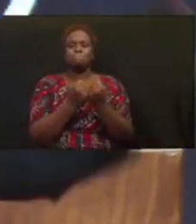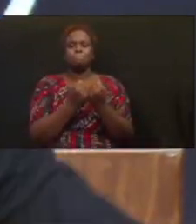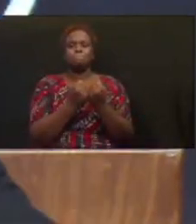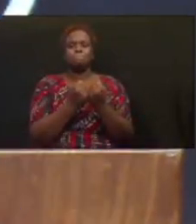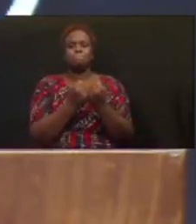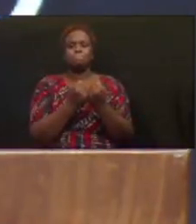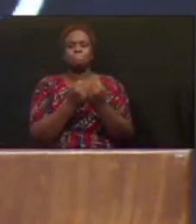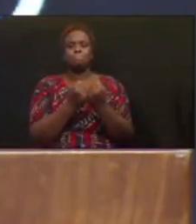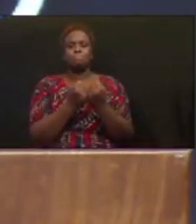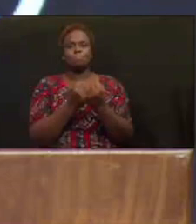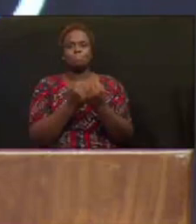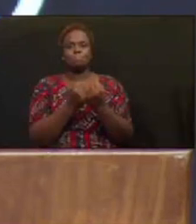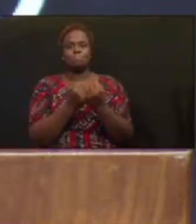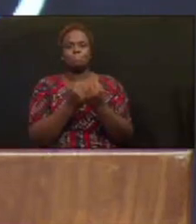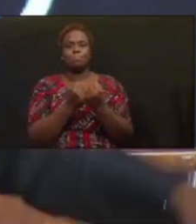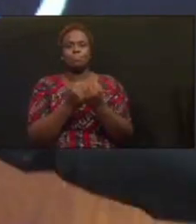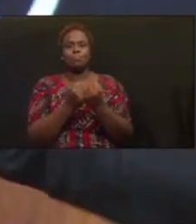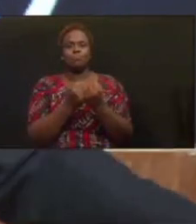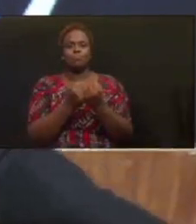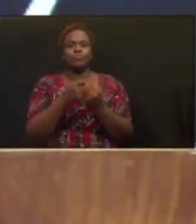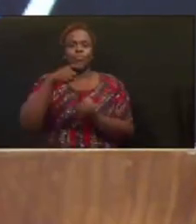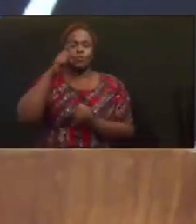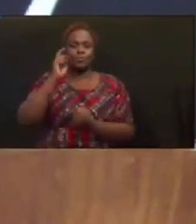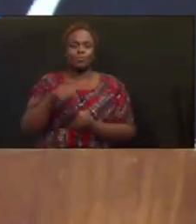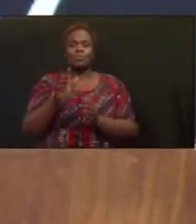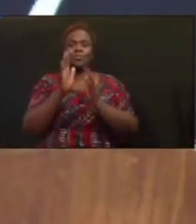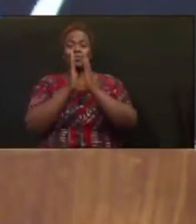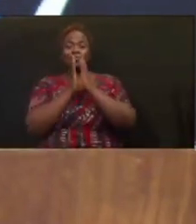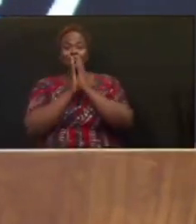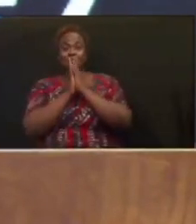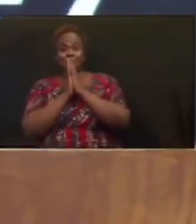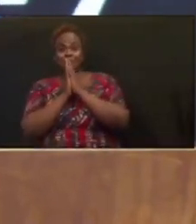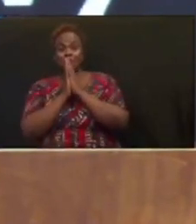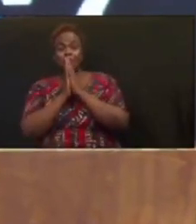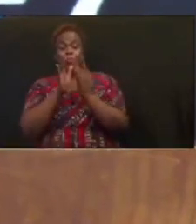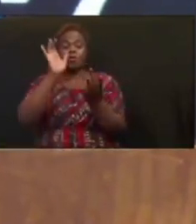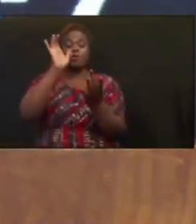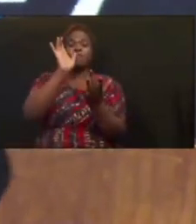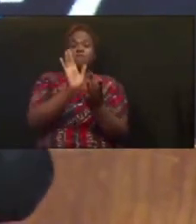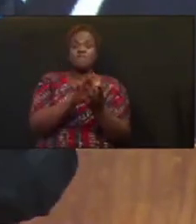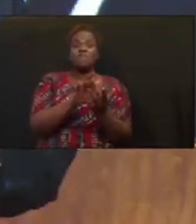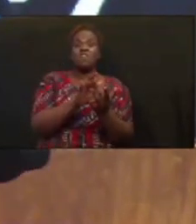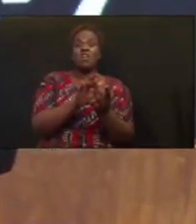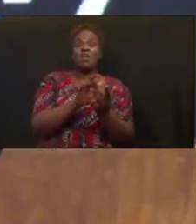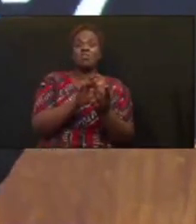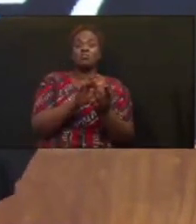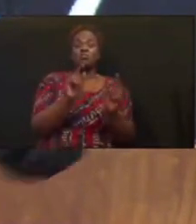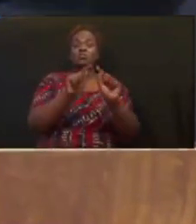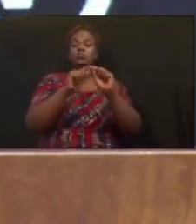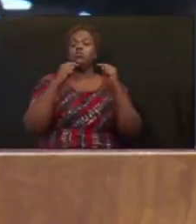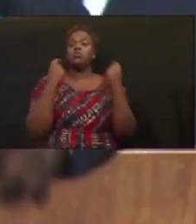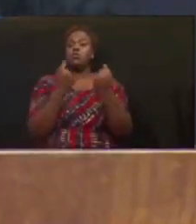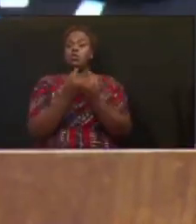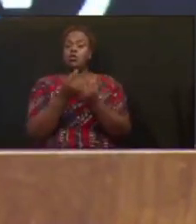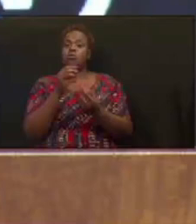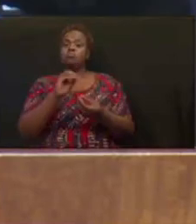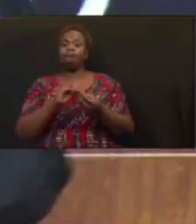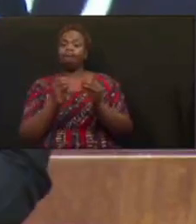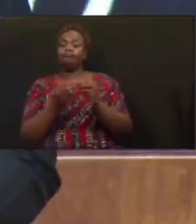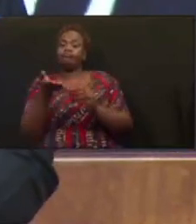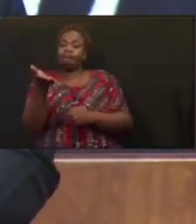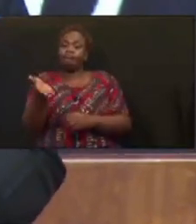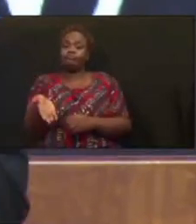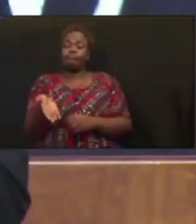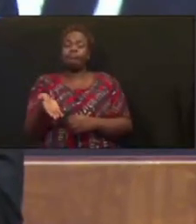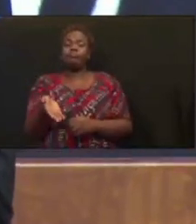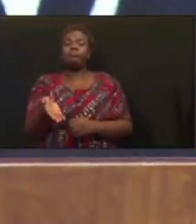It would take more than prayer to be effective as this category of people. Moses, whose assignment was purely